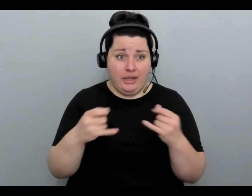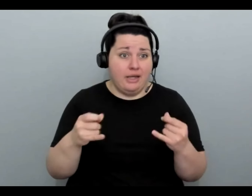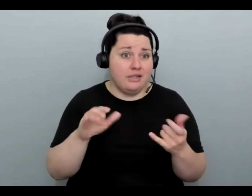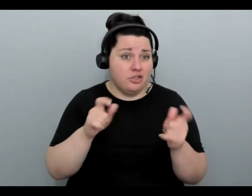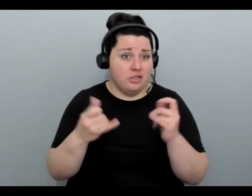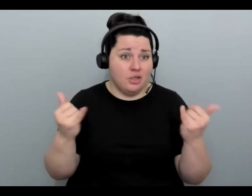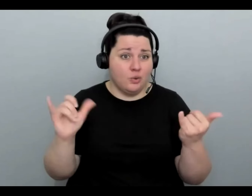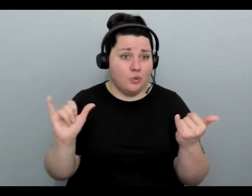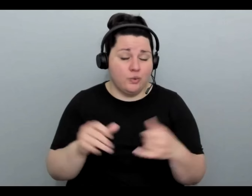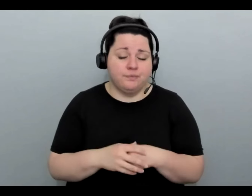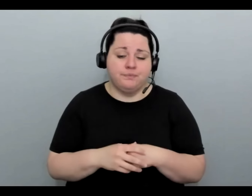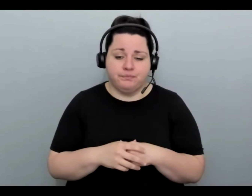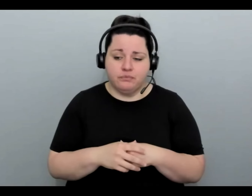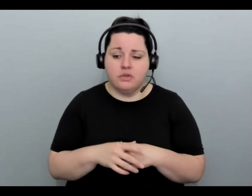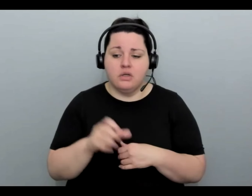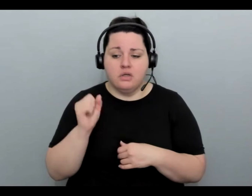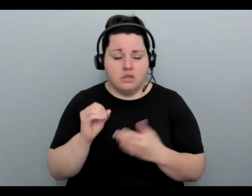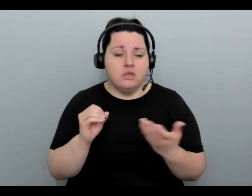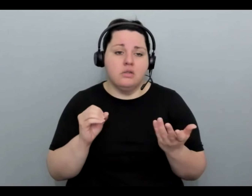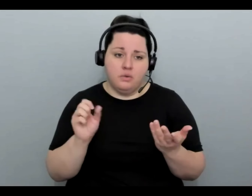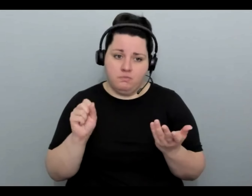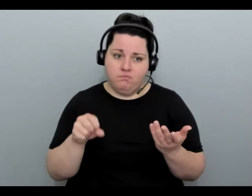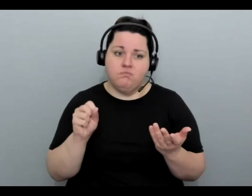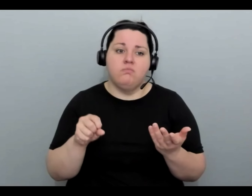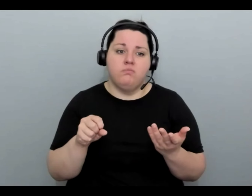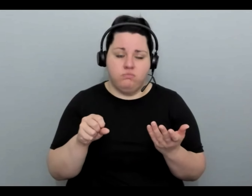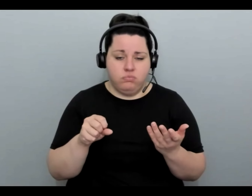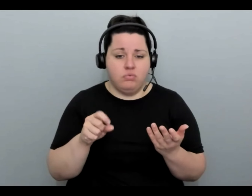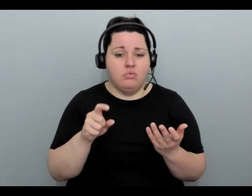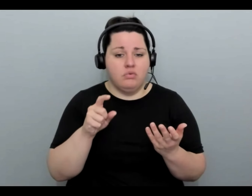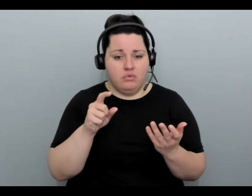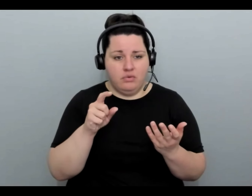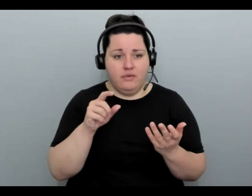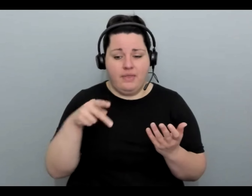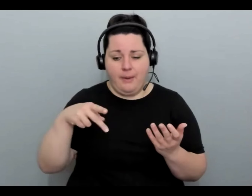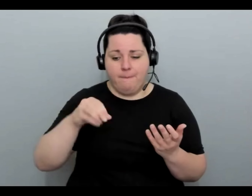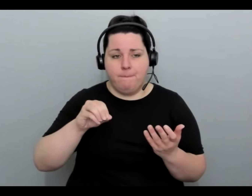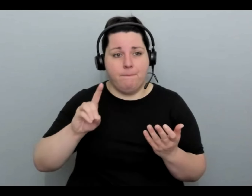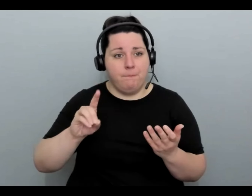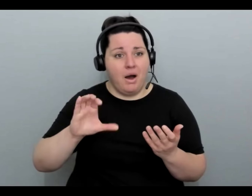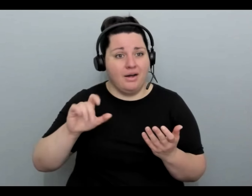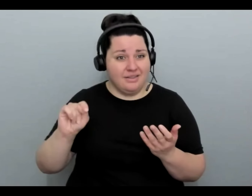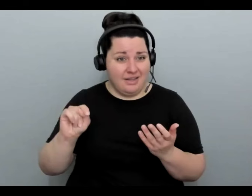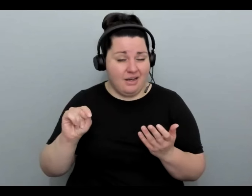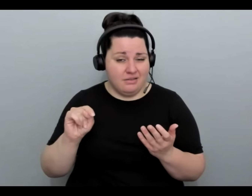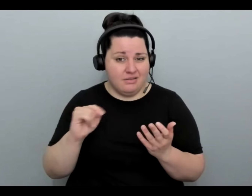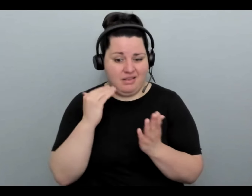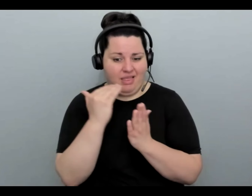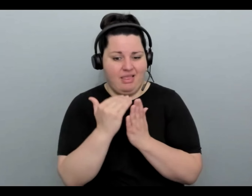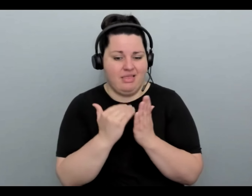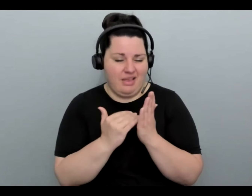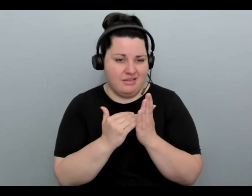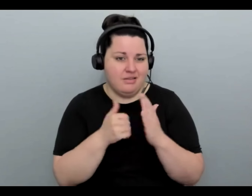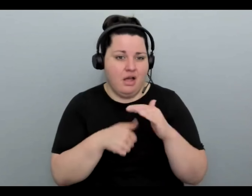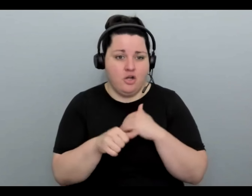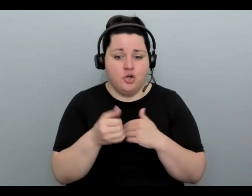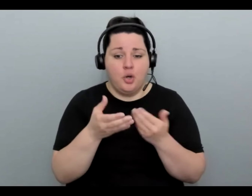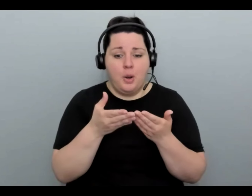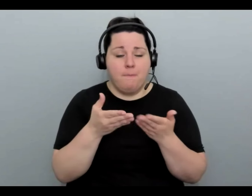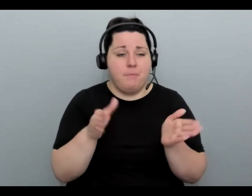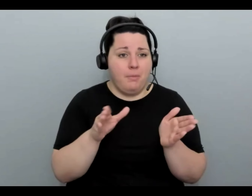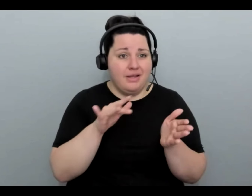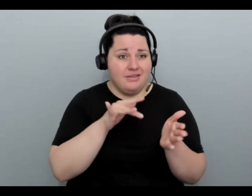now. So you definitely should be listing the podcast that you do under public scholarship. All